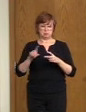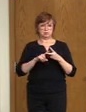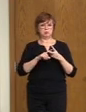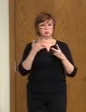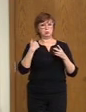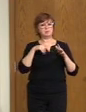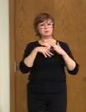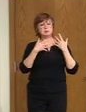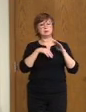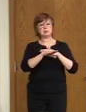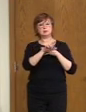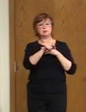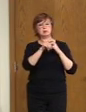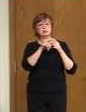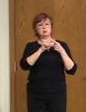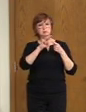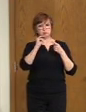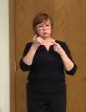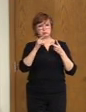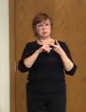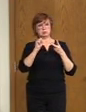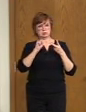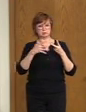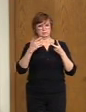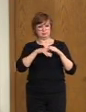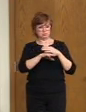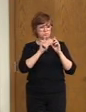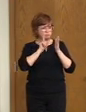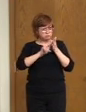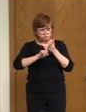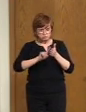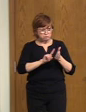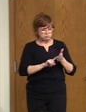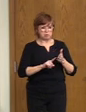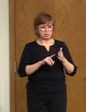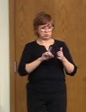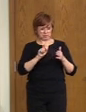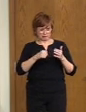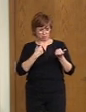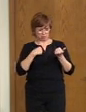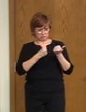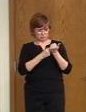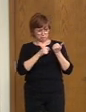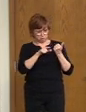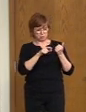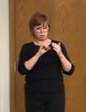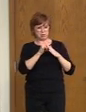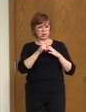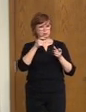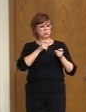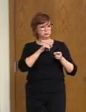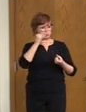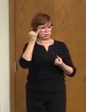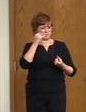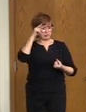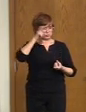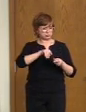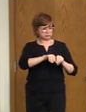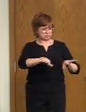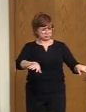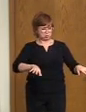facilities, specifically Moose Jaw, Saskatoon already, to do audits and to help support the work that they're doing around infection control and making sure that those